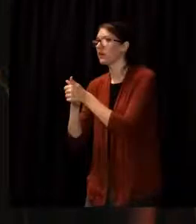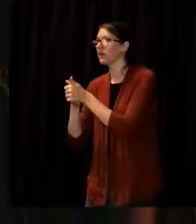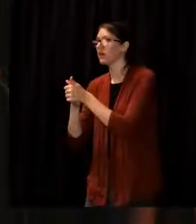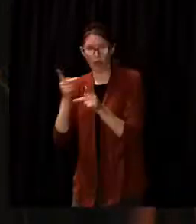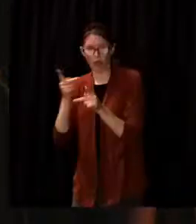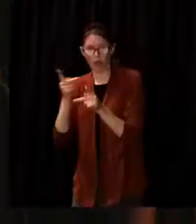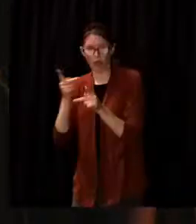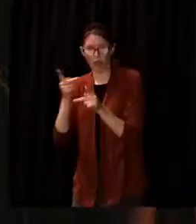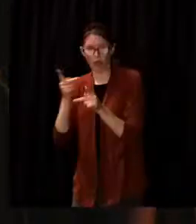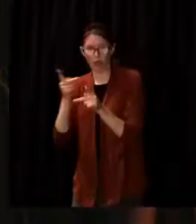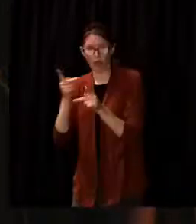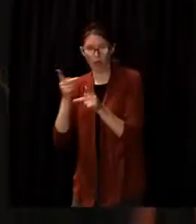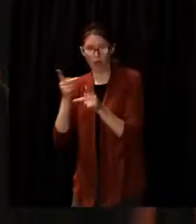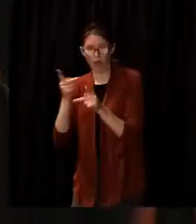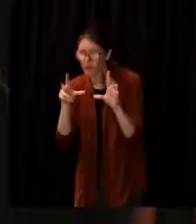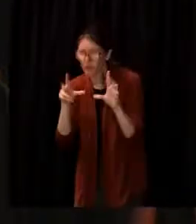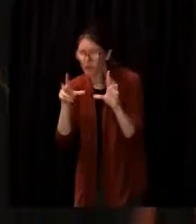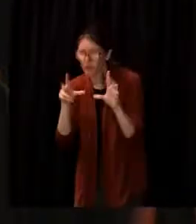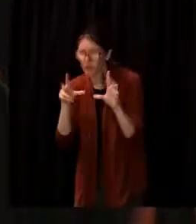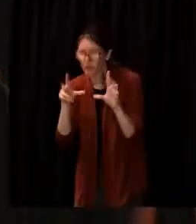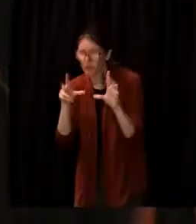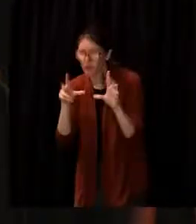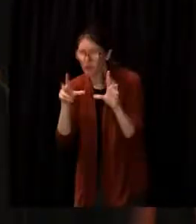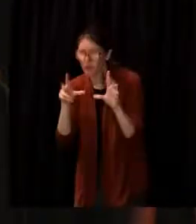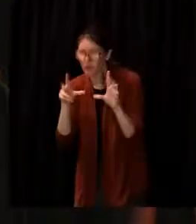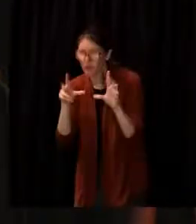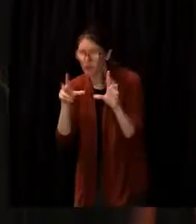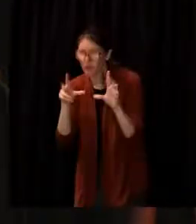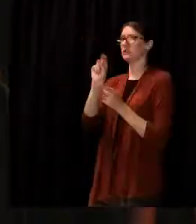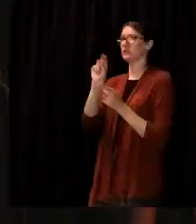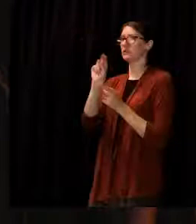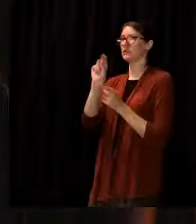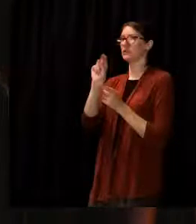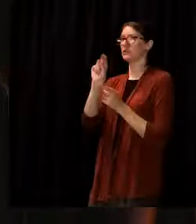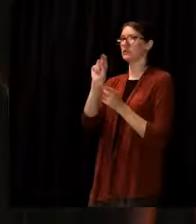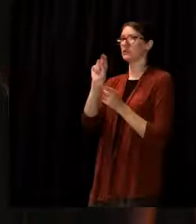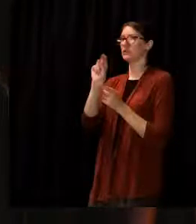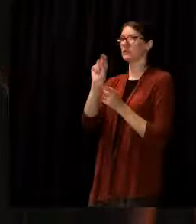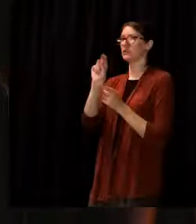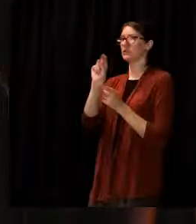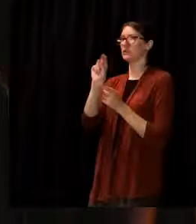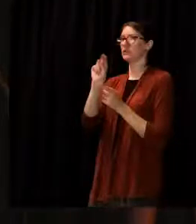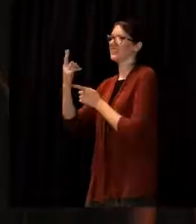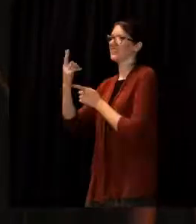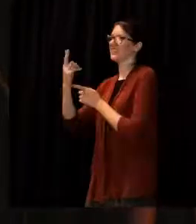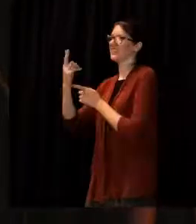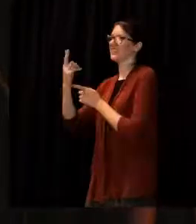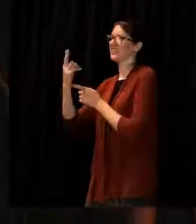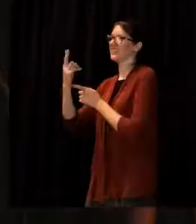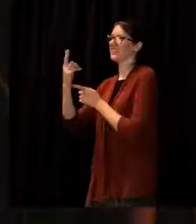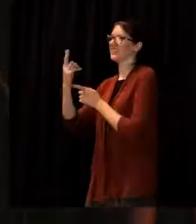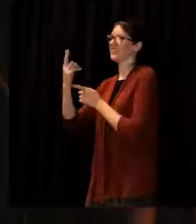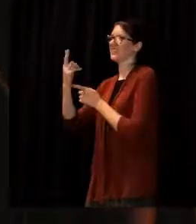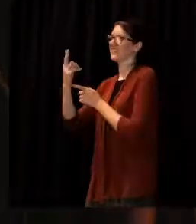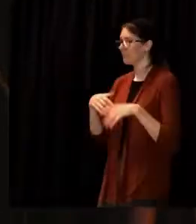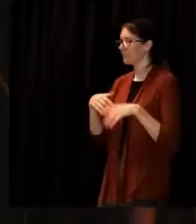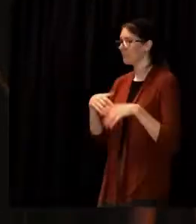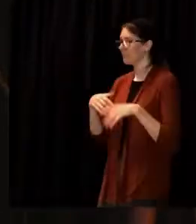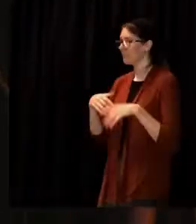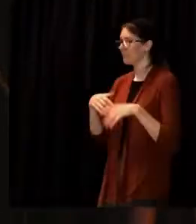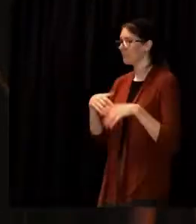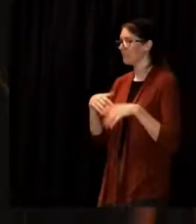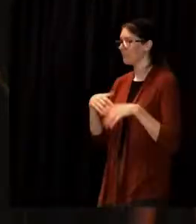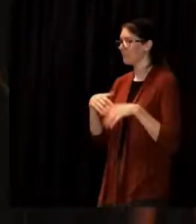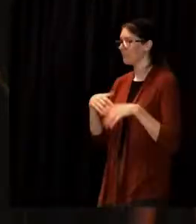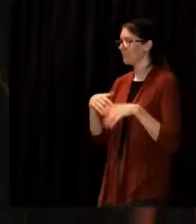opposite. You know, you go back, it was Tony Kavicki, one of our helpers in this, he made the comment, and he says, you know, when you look at the parable of Jesus with the 100